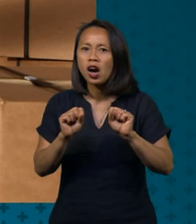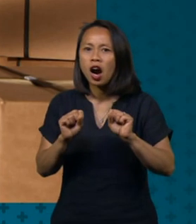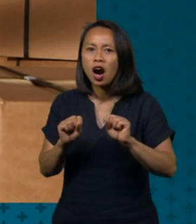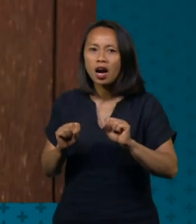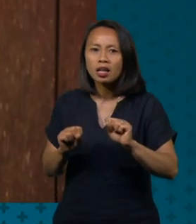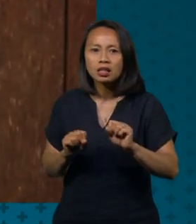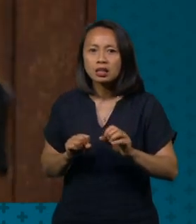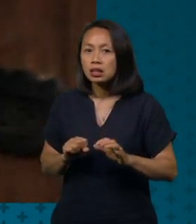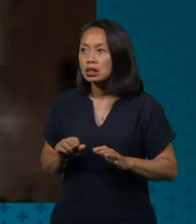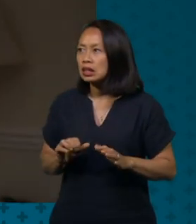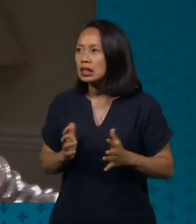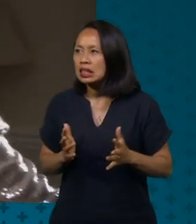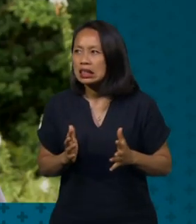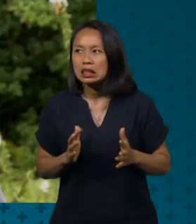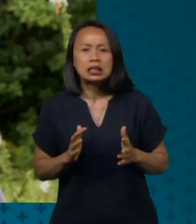to time.